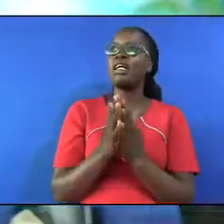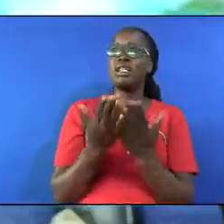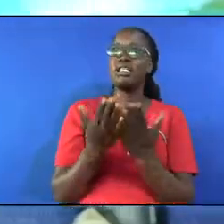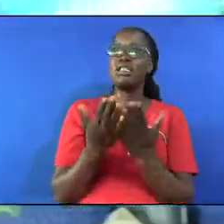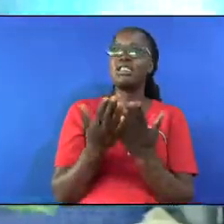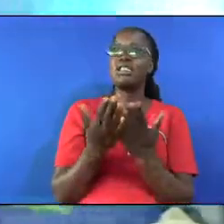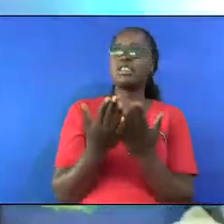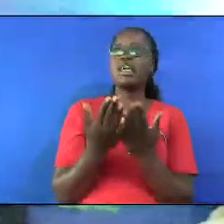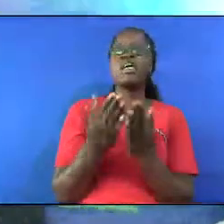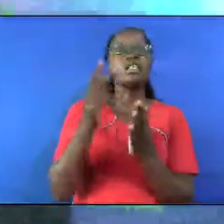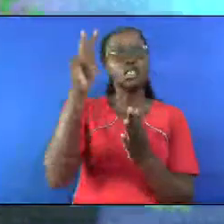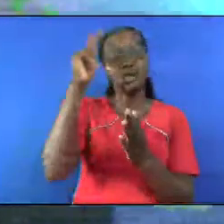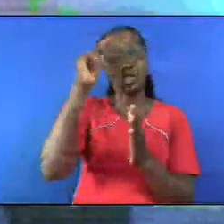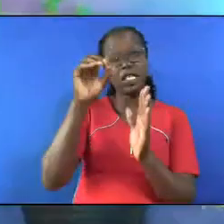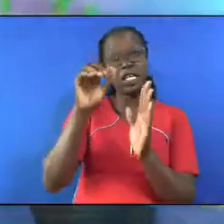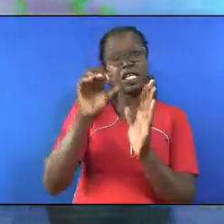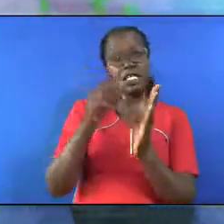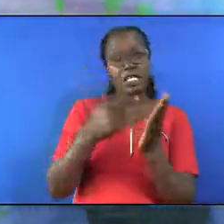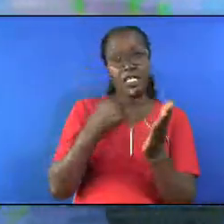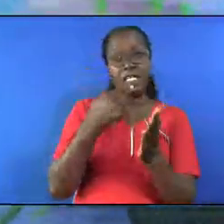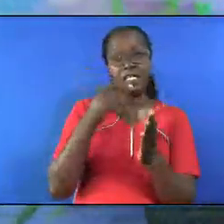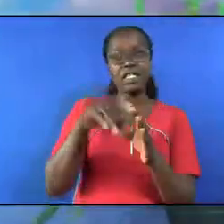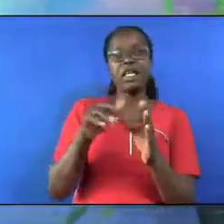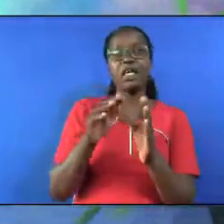knowledge, as stated in the book of